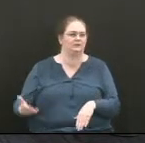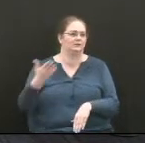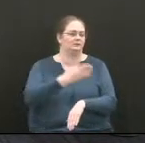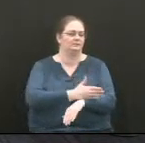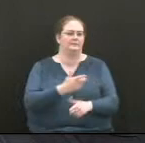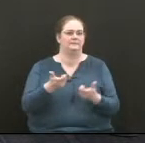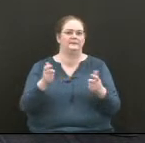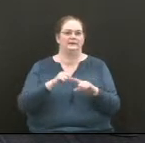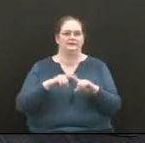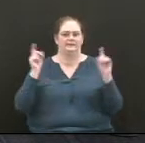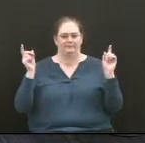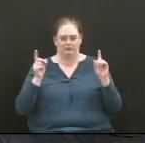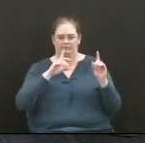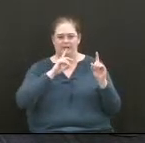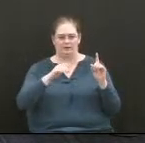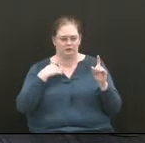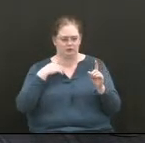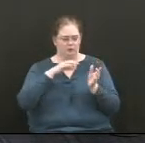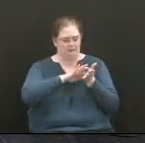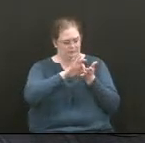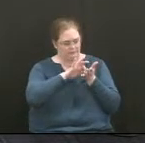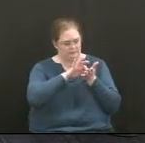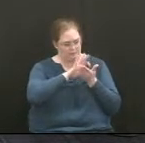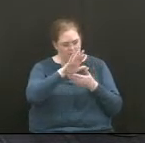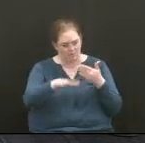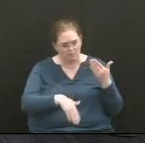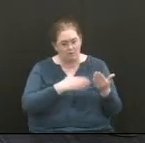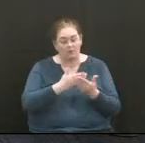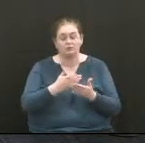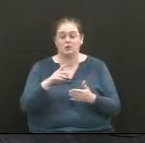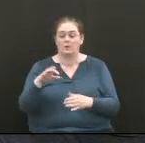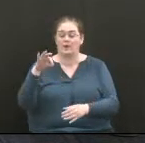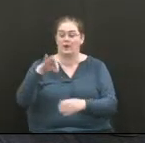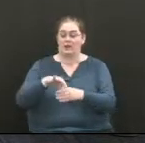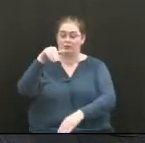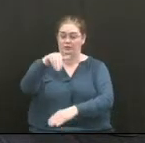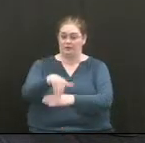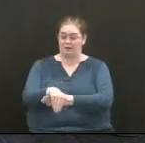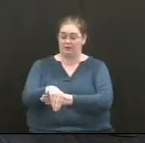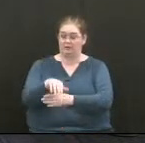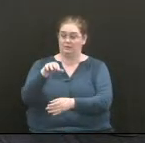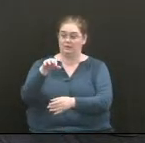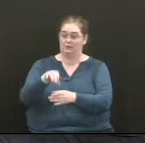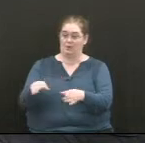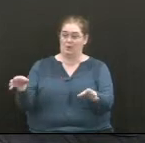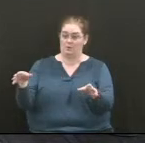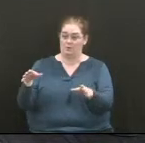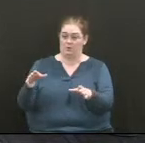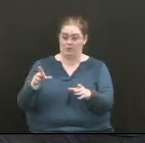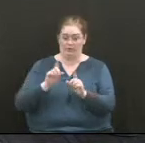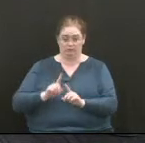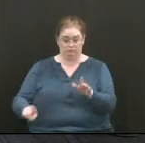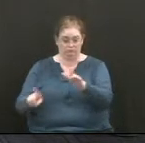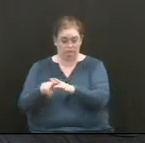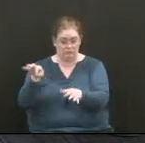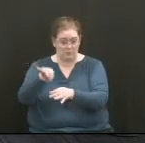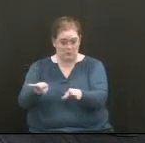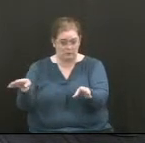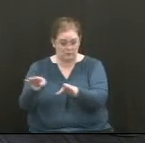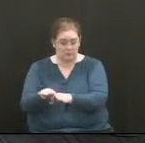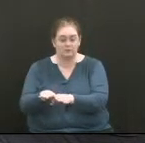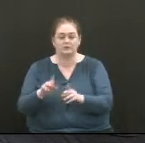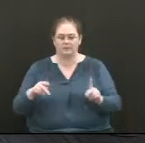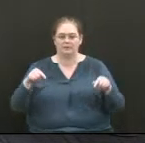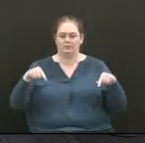difference in getting that vote counted so that on election night after the polls close, that people here in Bucks